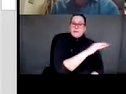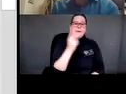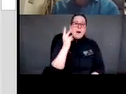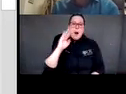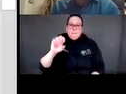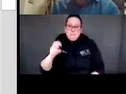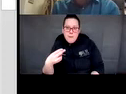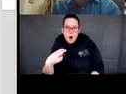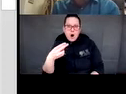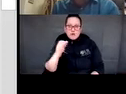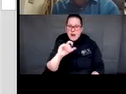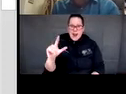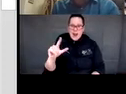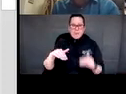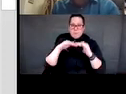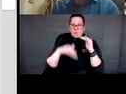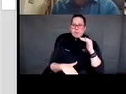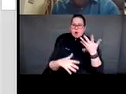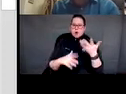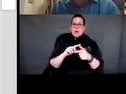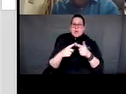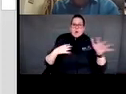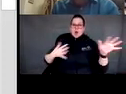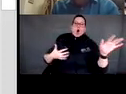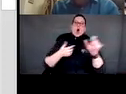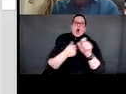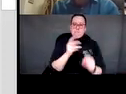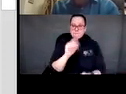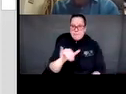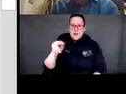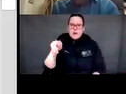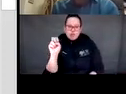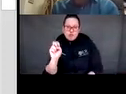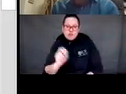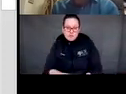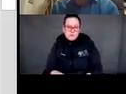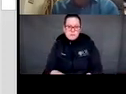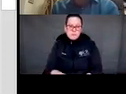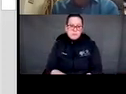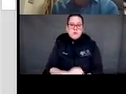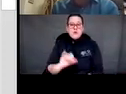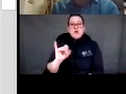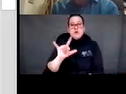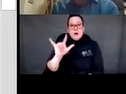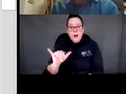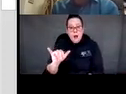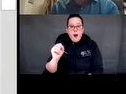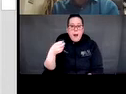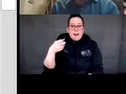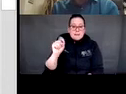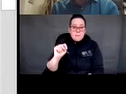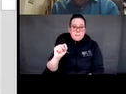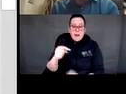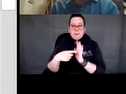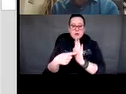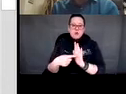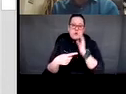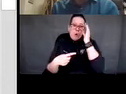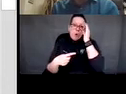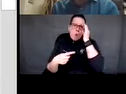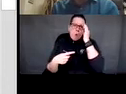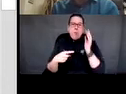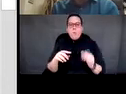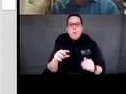we were well below budget, and we kind of made up for it in May and June. That July to September number shows you again our margin where